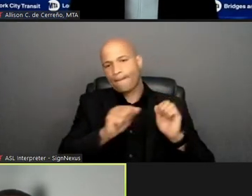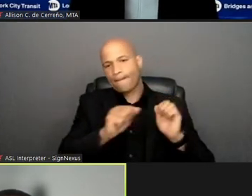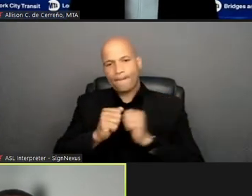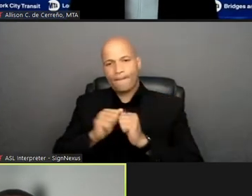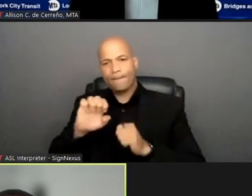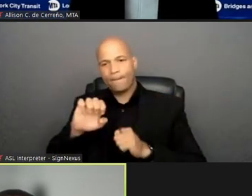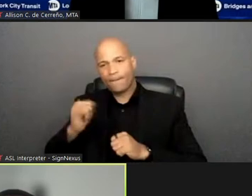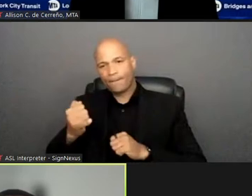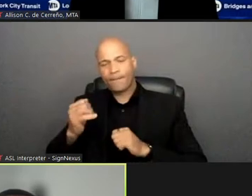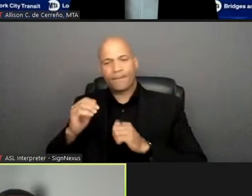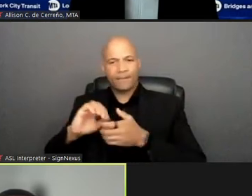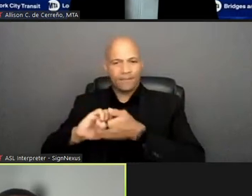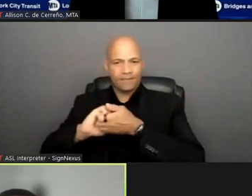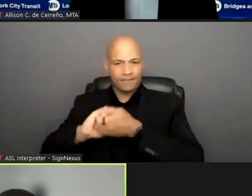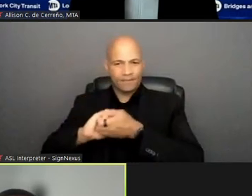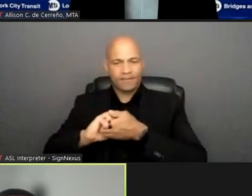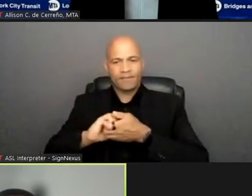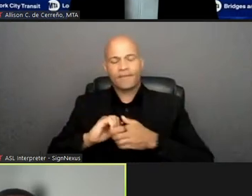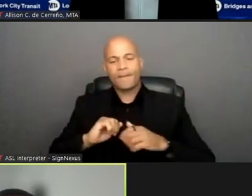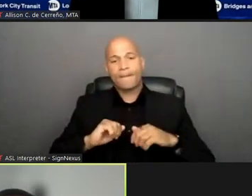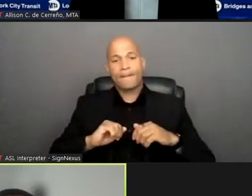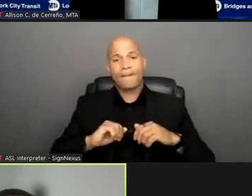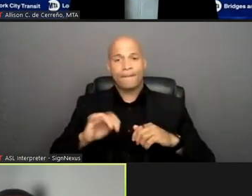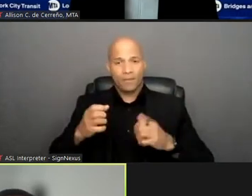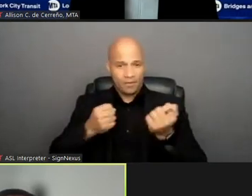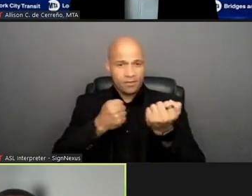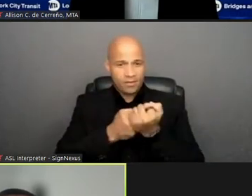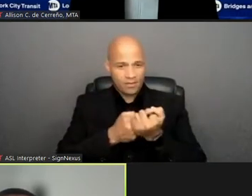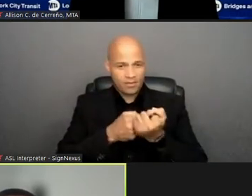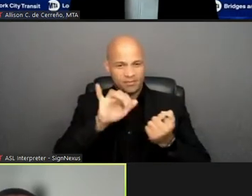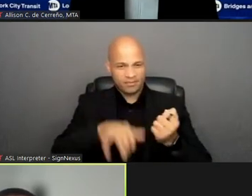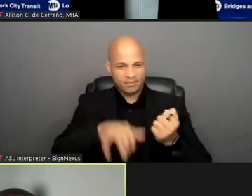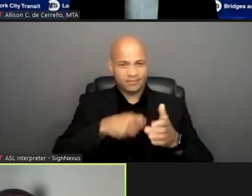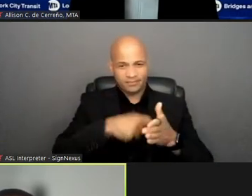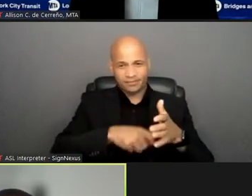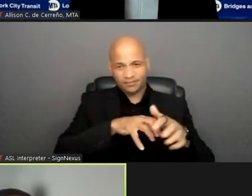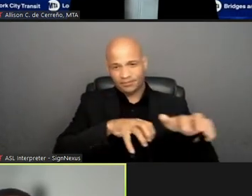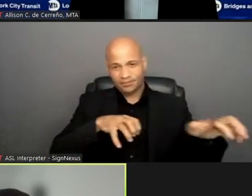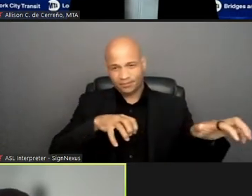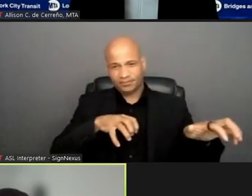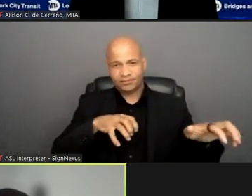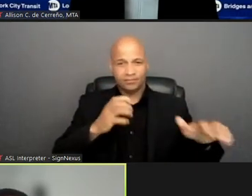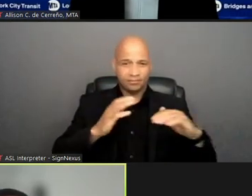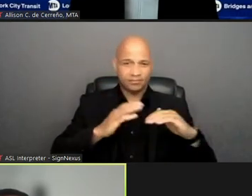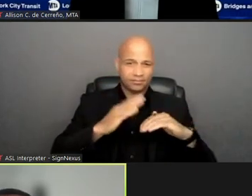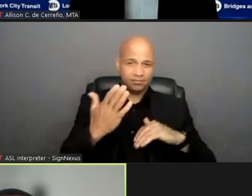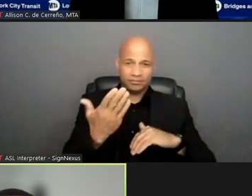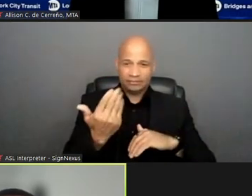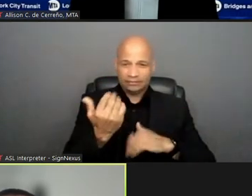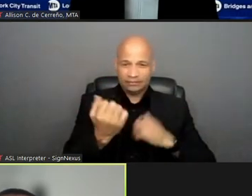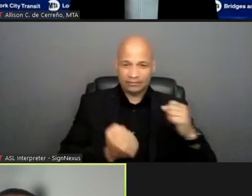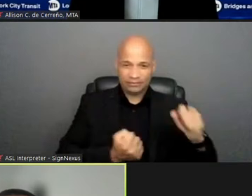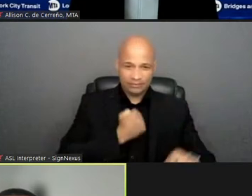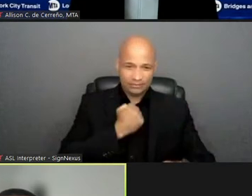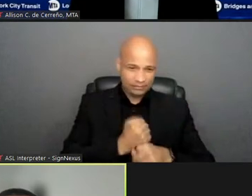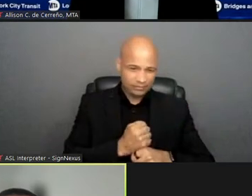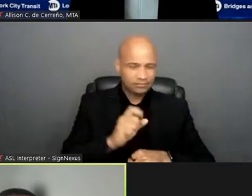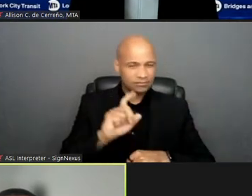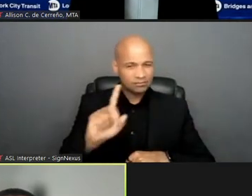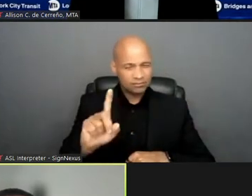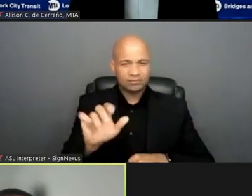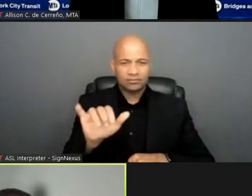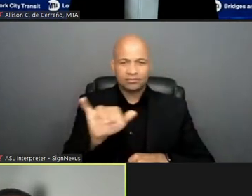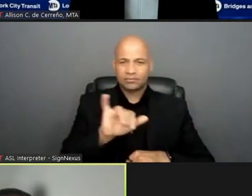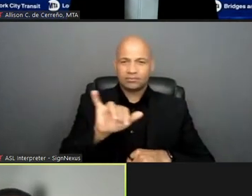other environmental justice Advocates have supported the concept of congestion pricing for over 15 years however to be a